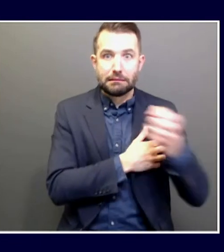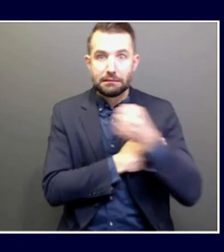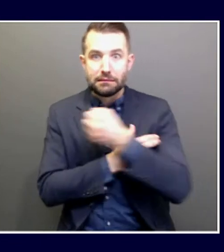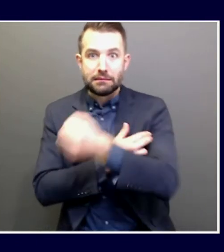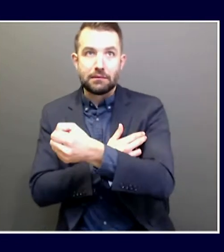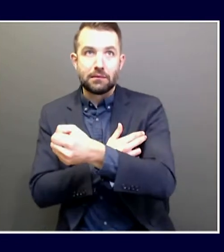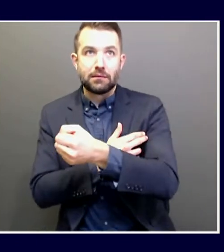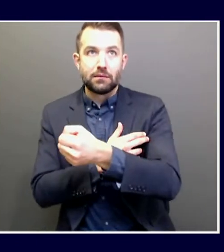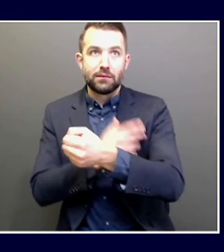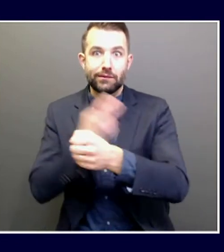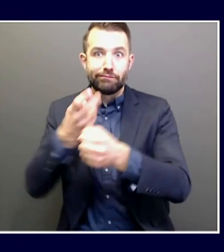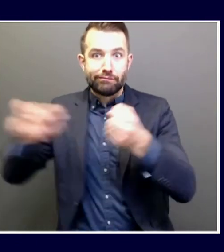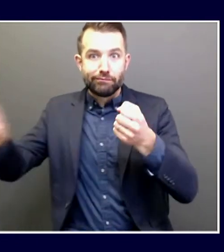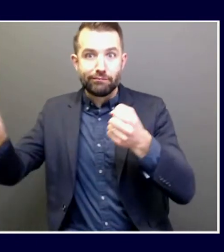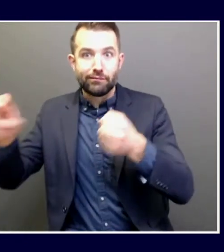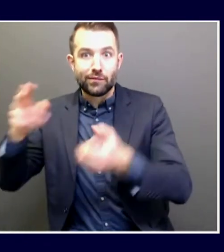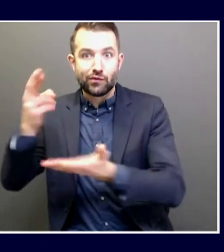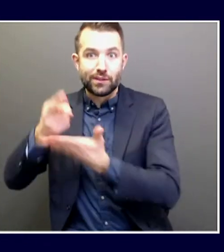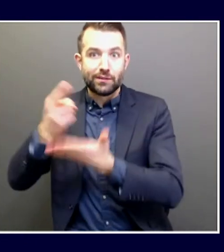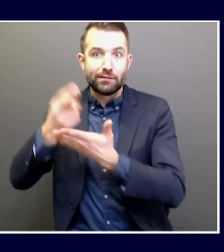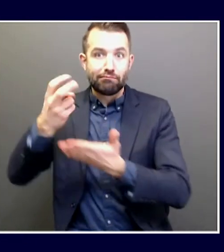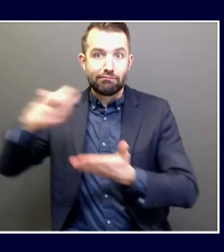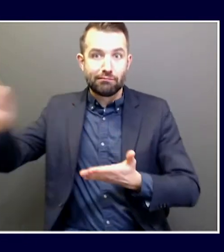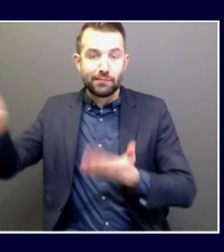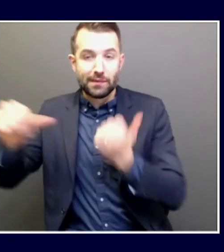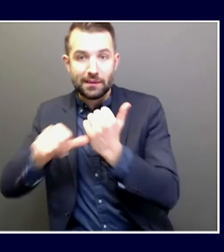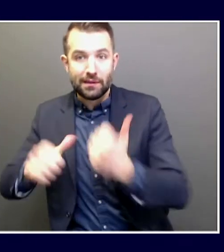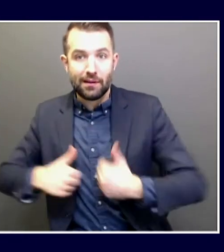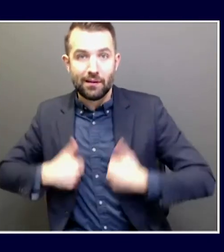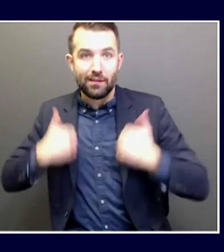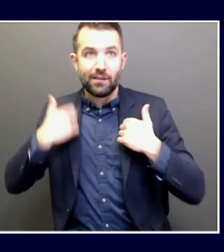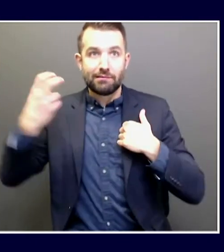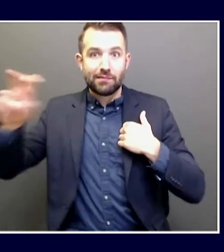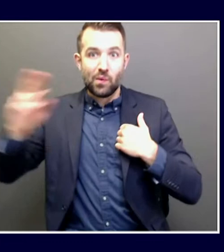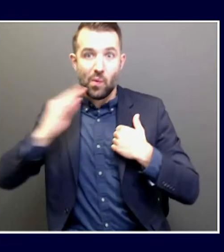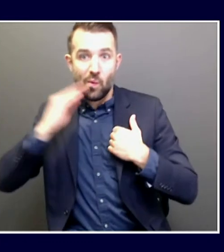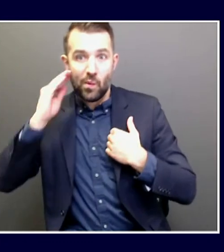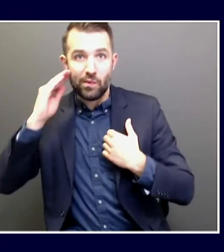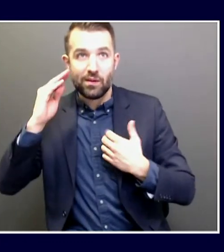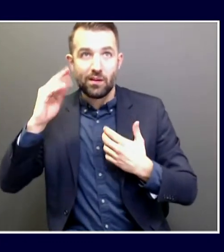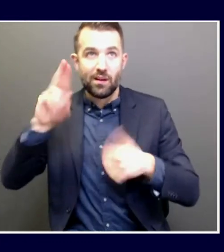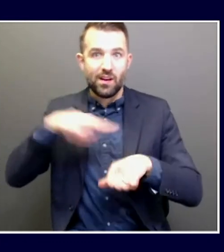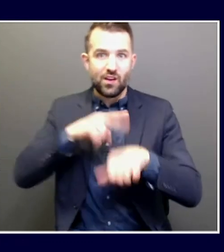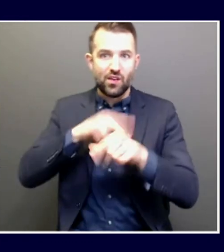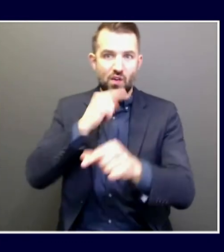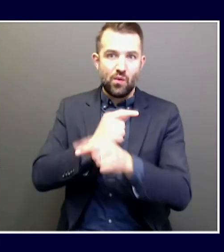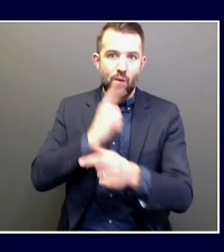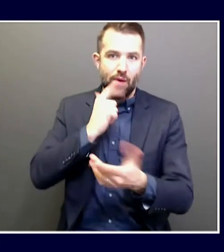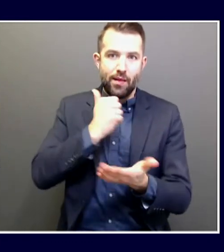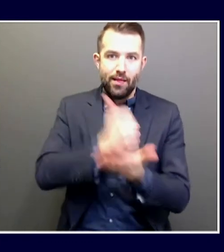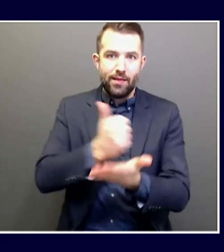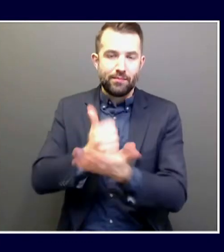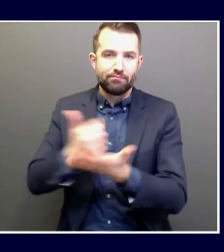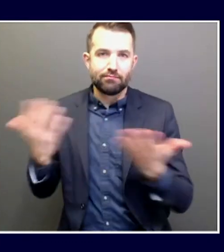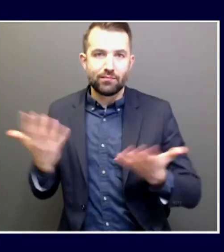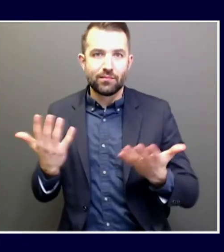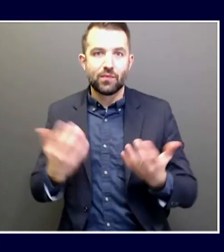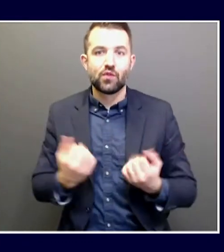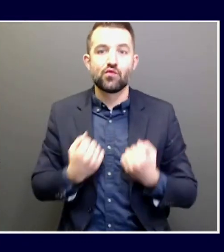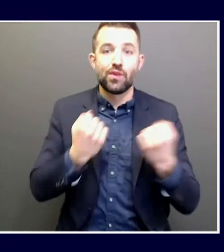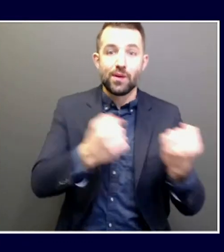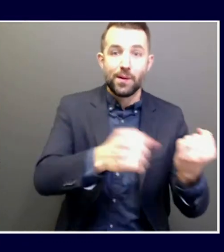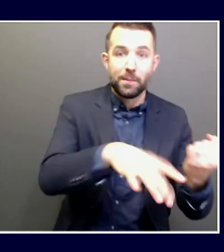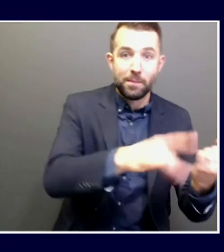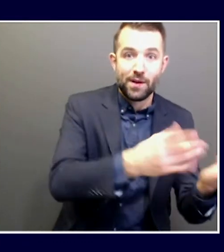a major part of the mission of the National Guard. We are trying to focus those resources on those types of activities. Right.